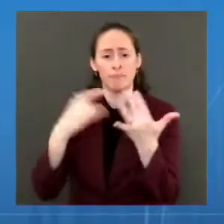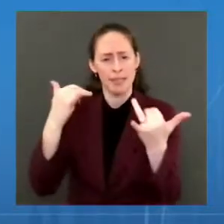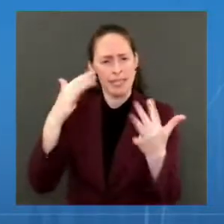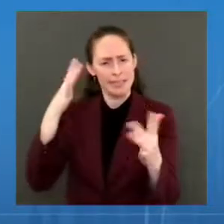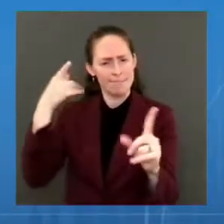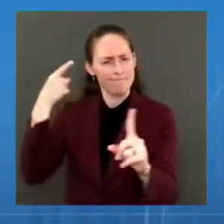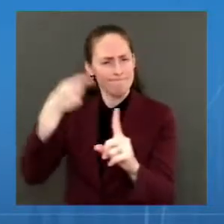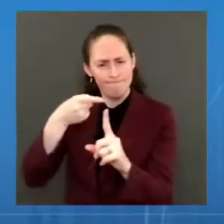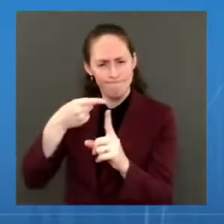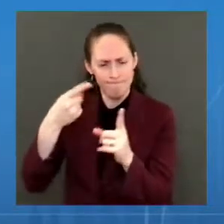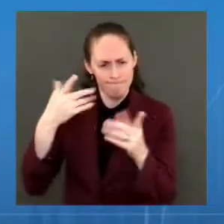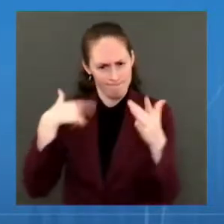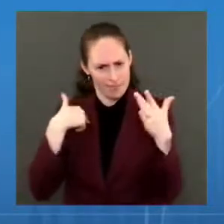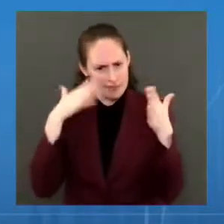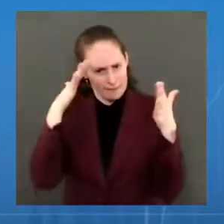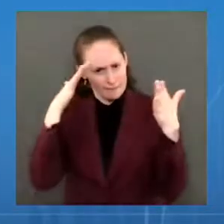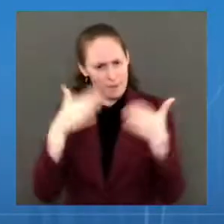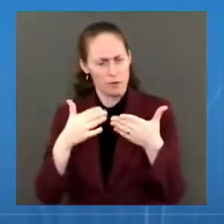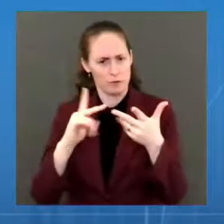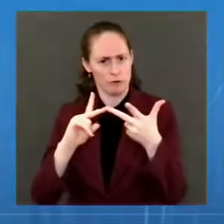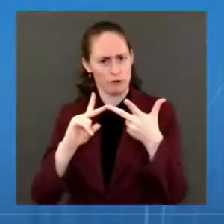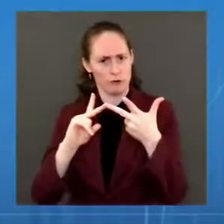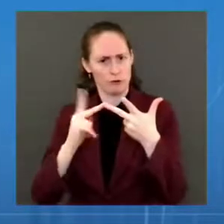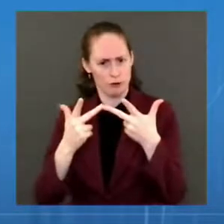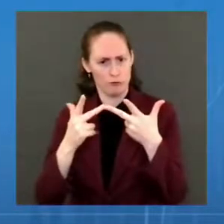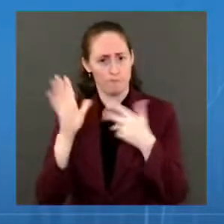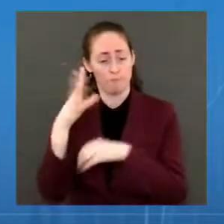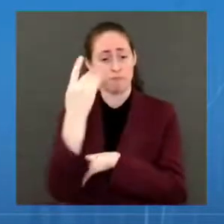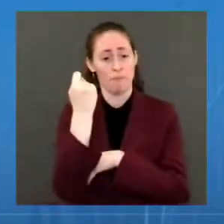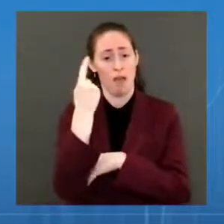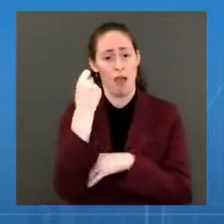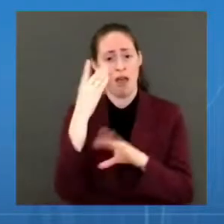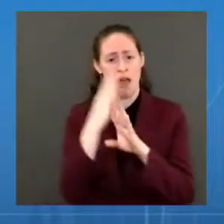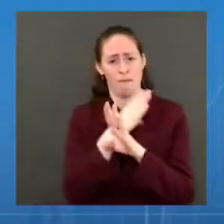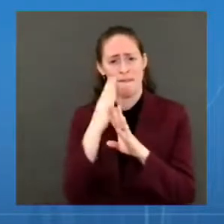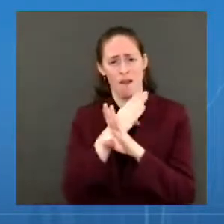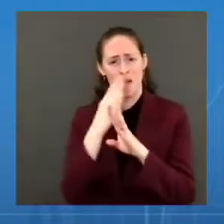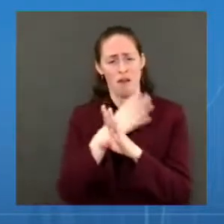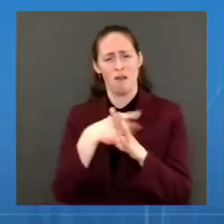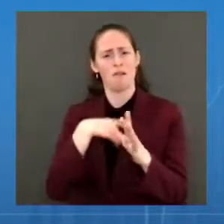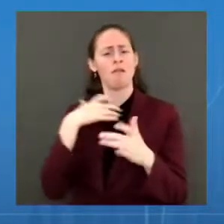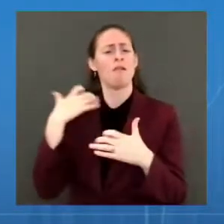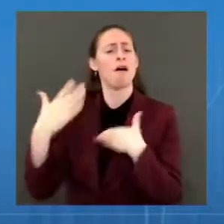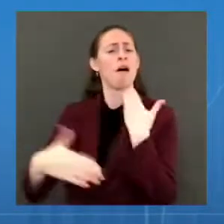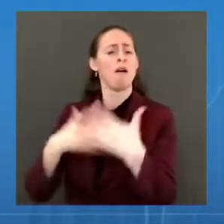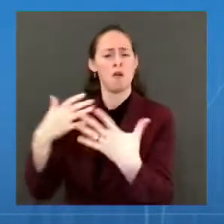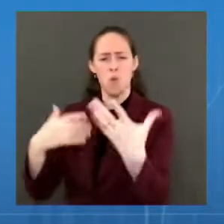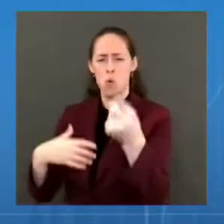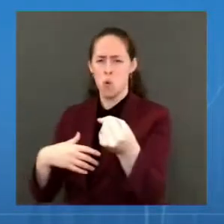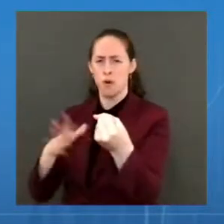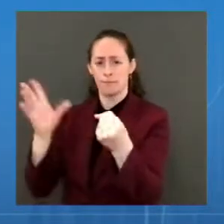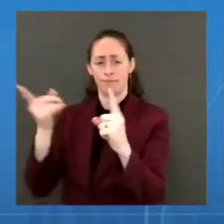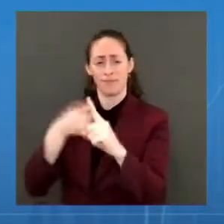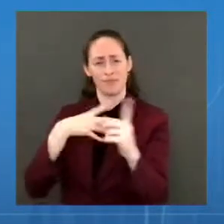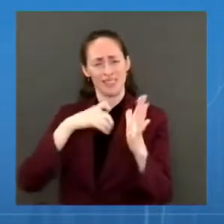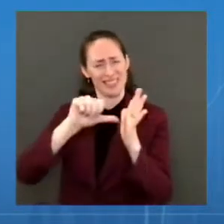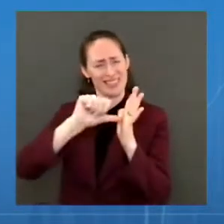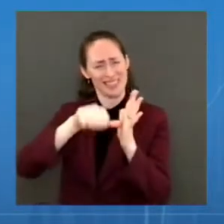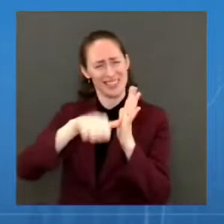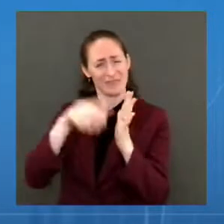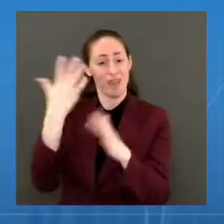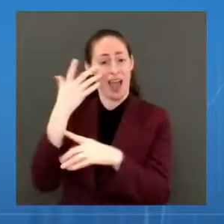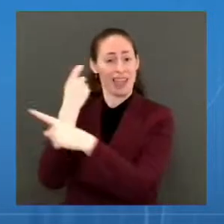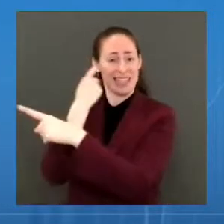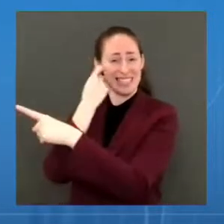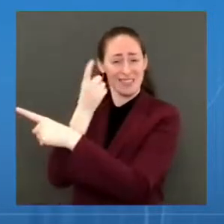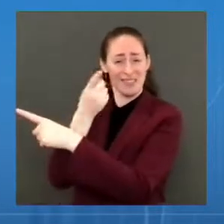I start talking about boosters, let me reiterate something that Dr. Walensky just said. First and foremost, if you've not